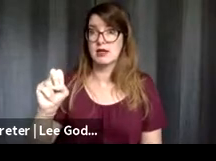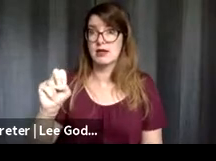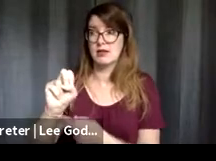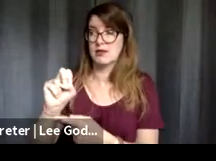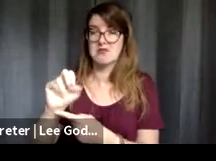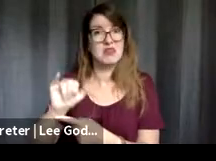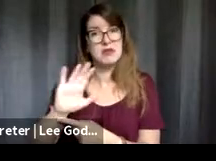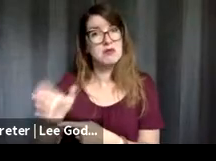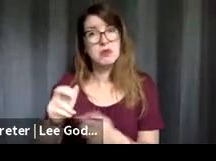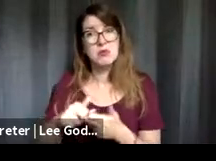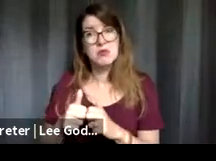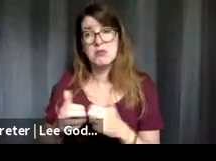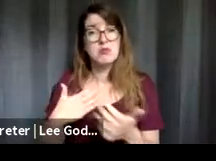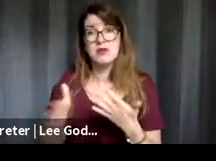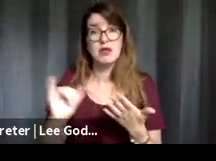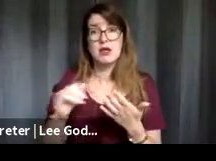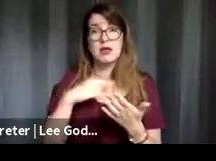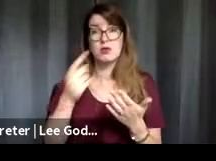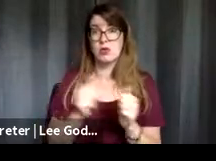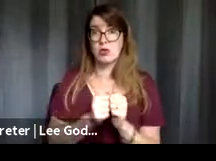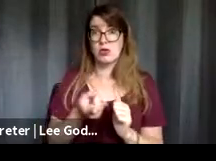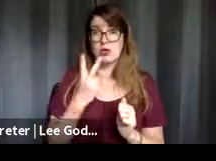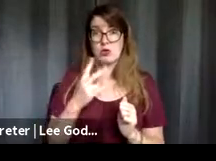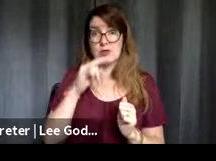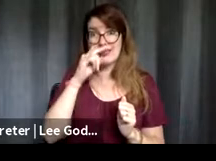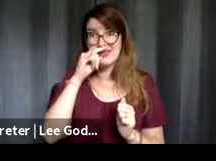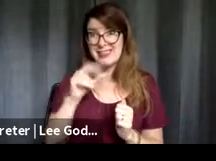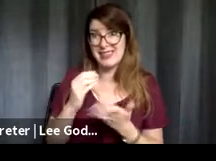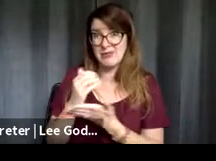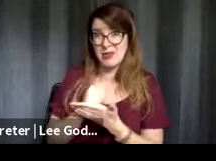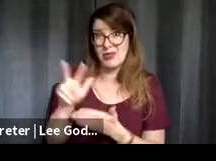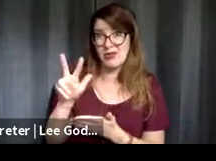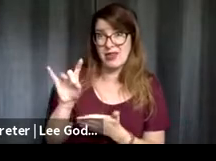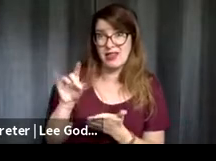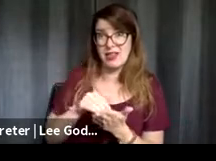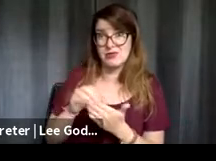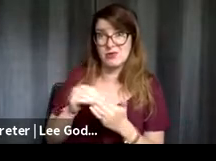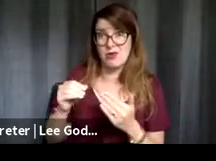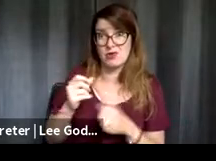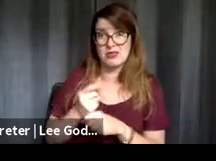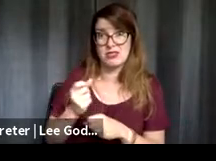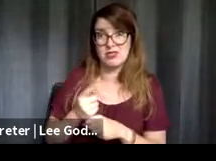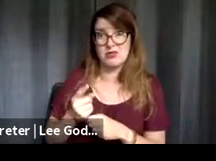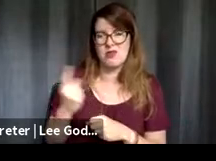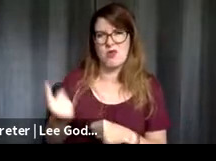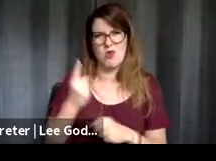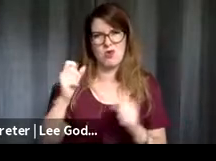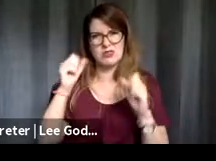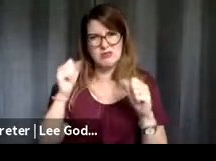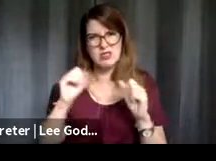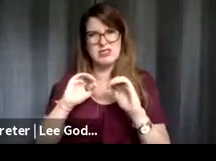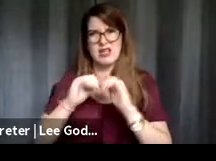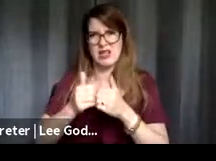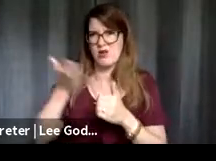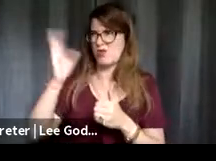been a problem. Even though, like I told you, with two kids on a $38,000 a year salary. And I'm always amazed how God is